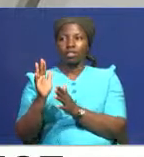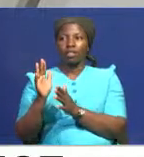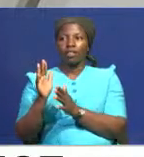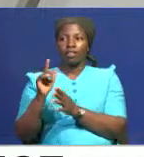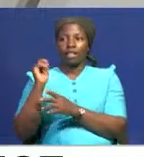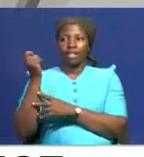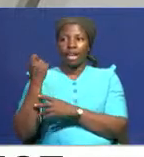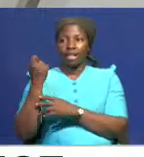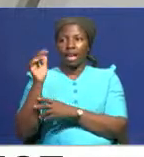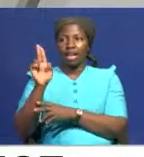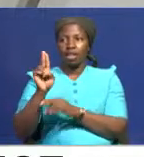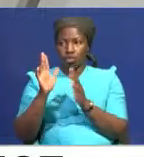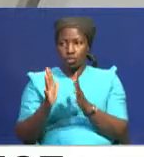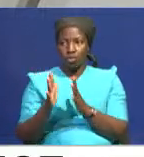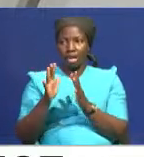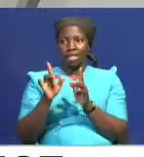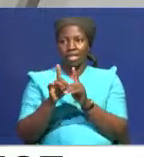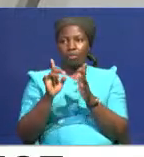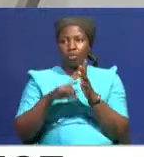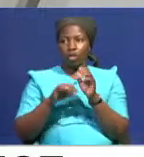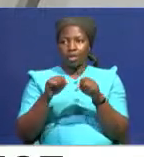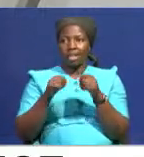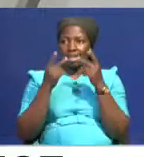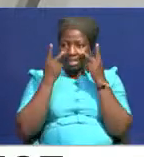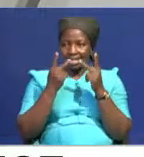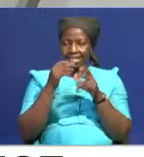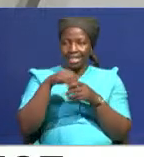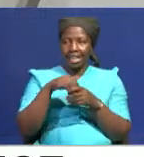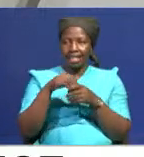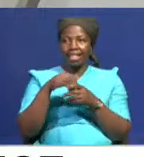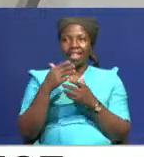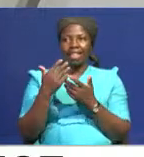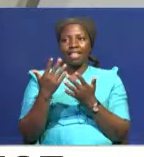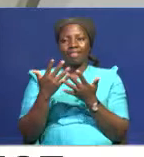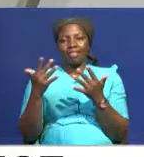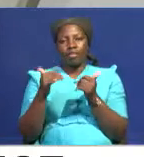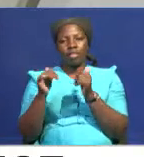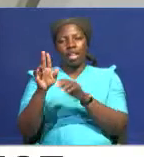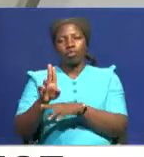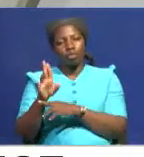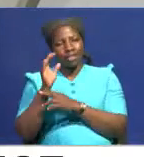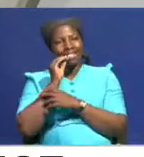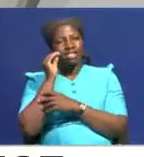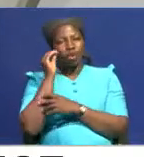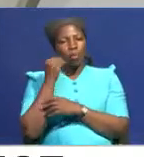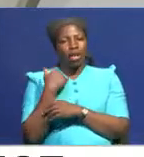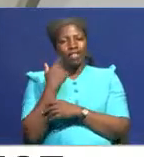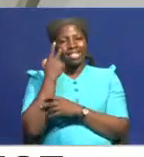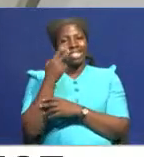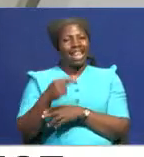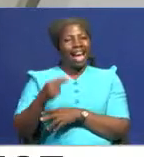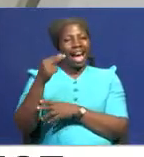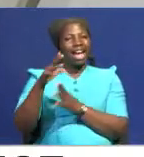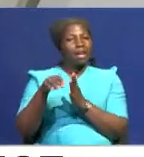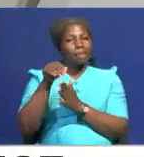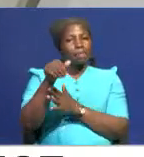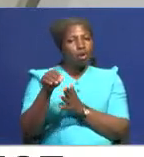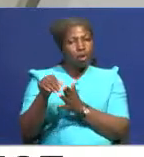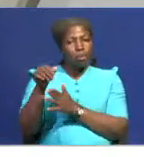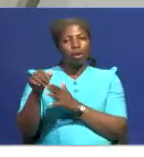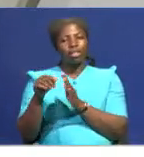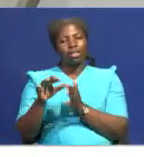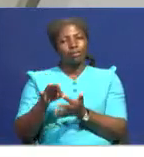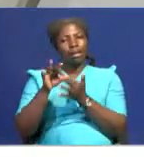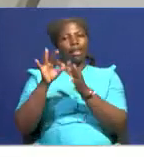in most of the Kenyan consumers, and what we can see in the home appliances growth, we've seen a high uptake, especially in smart